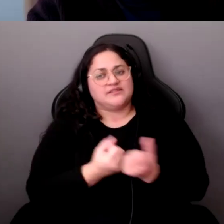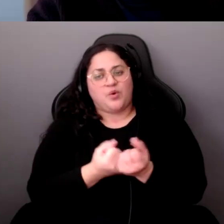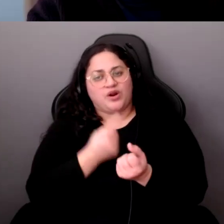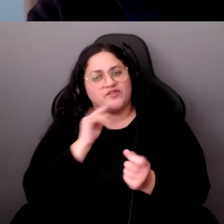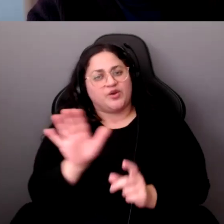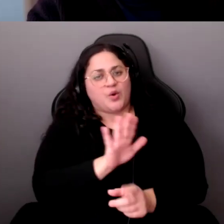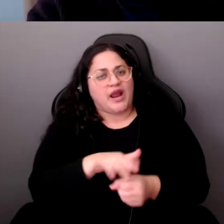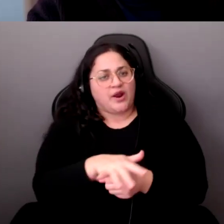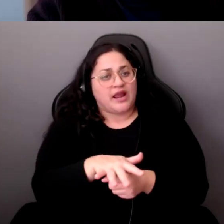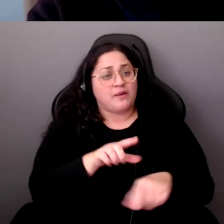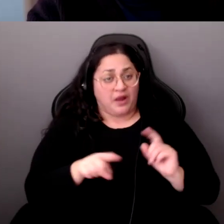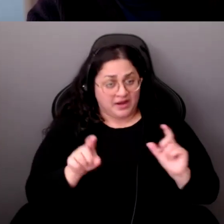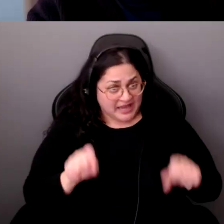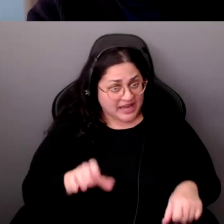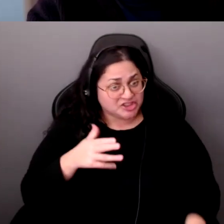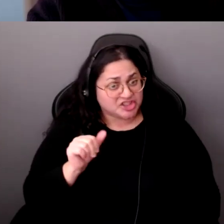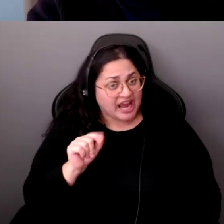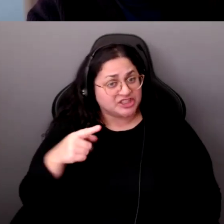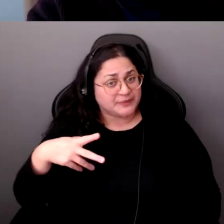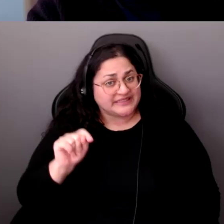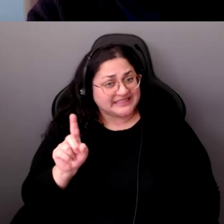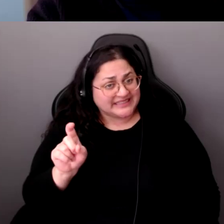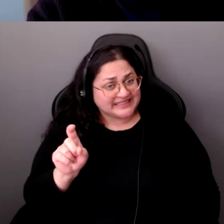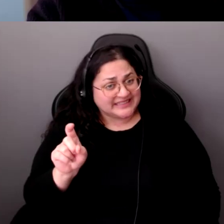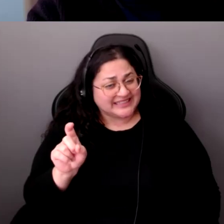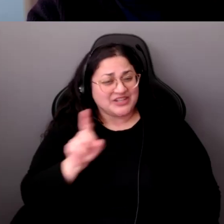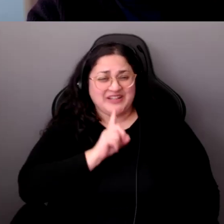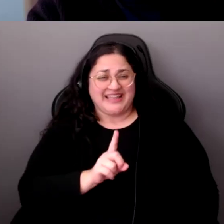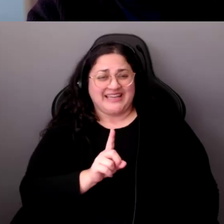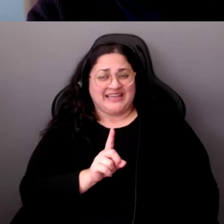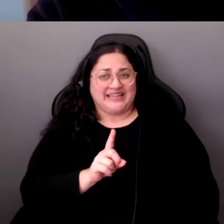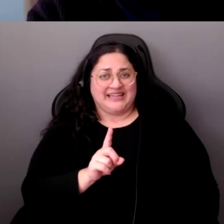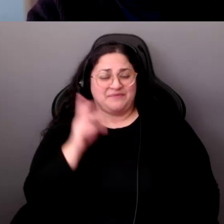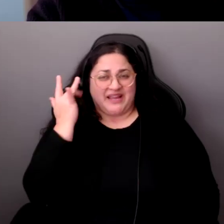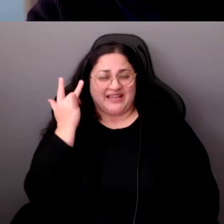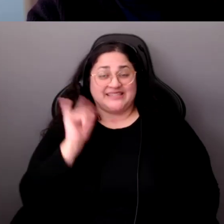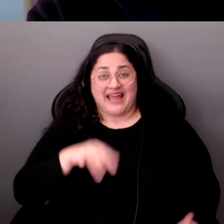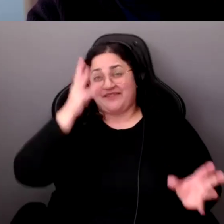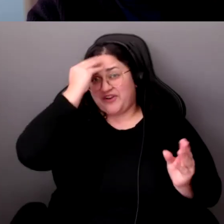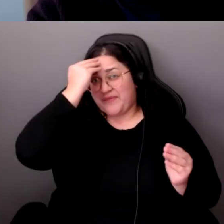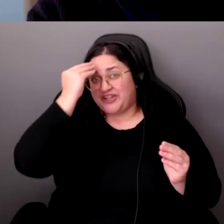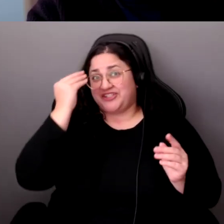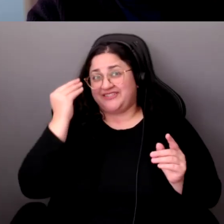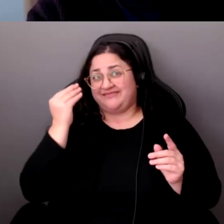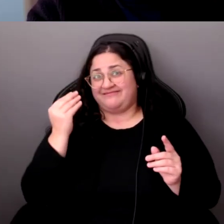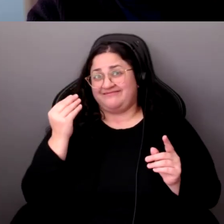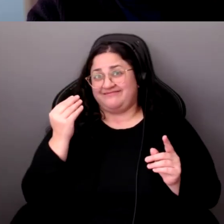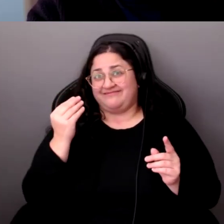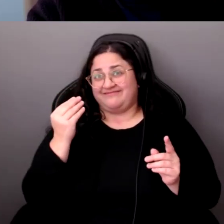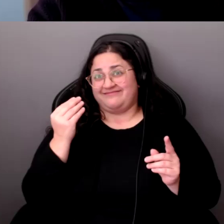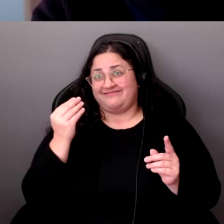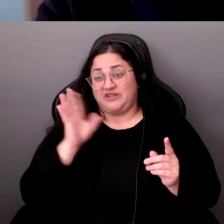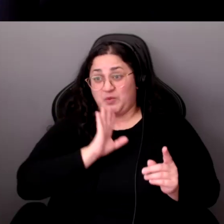searching for these types of information? Since it harvests information from the internet, some of which is correct, some of which might